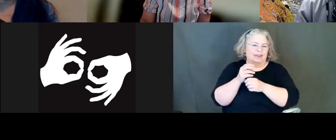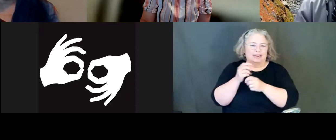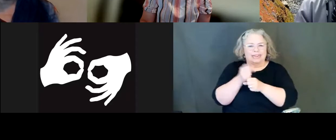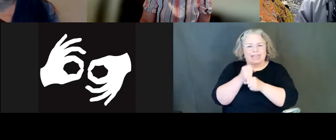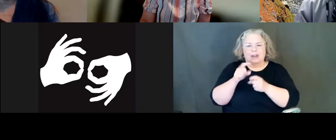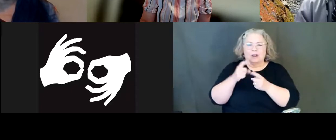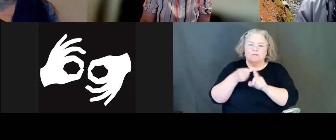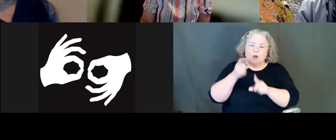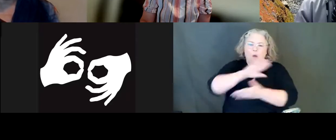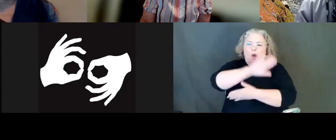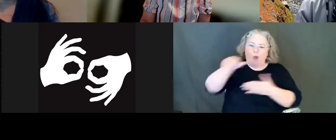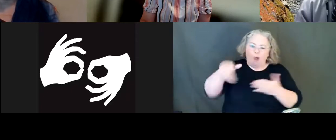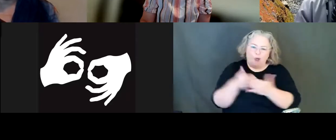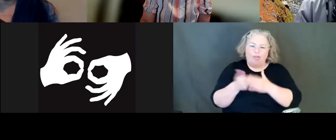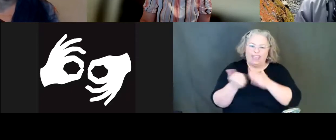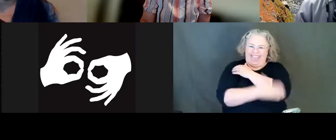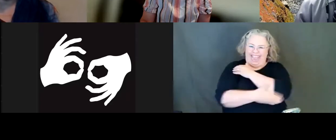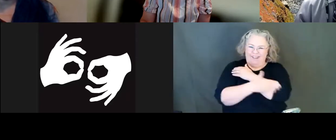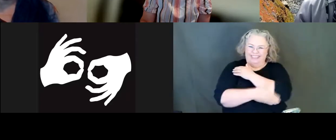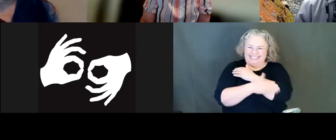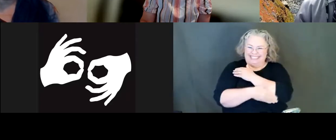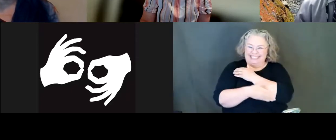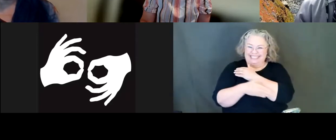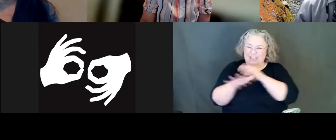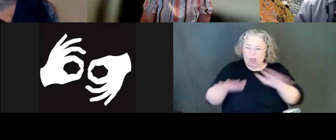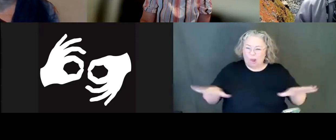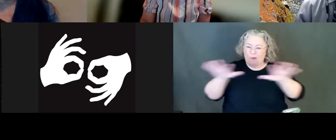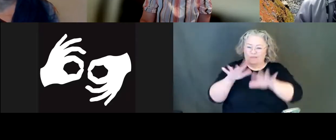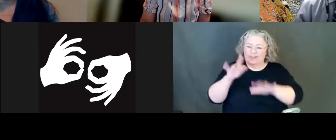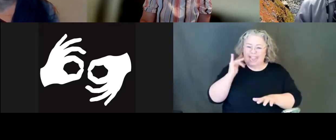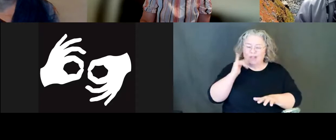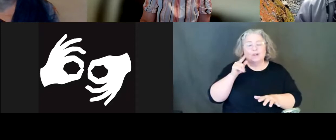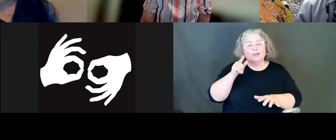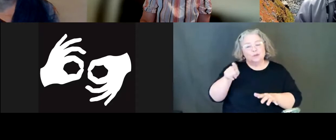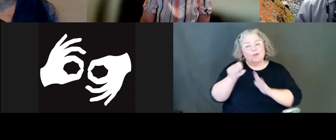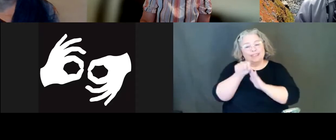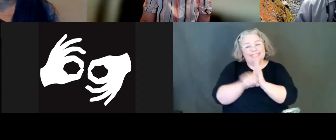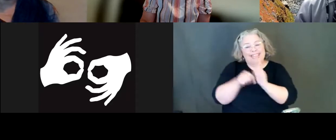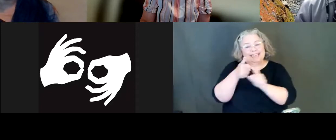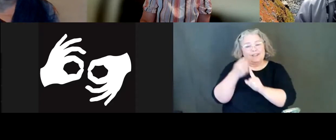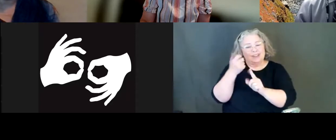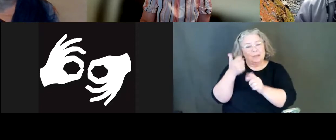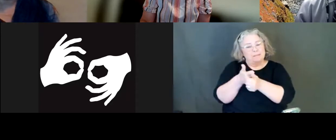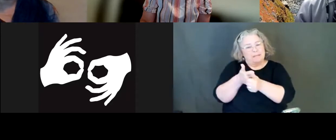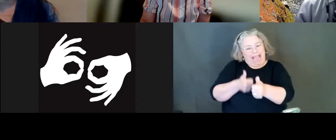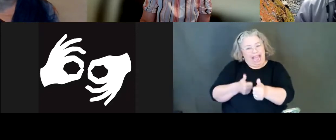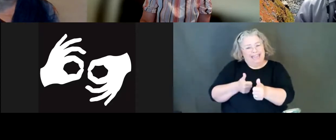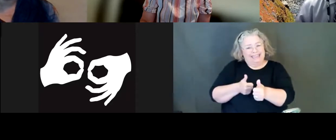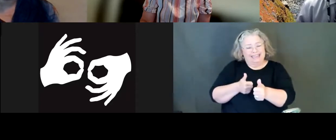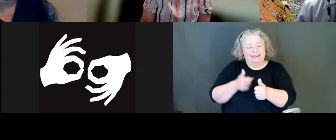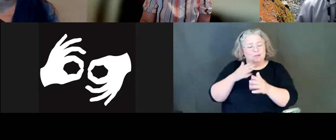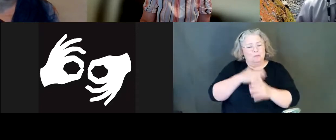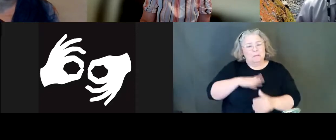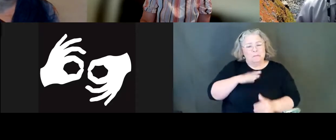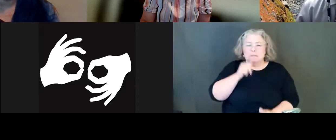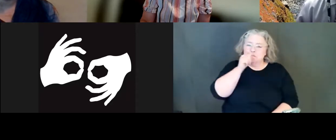counties, I think that they're a little behind. So we just ask that you remain patient. If you want